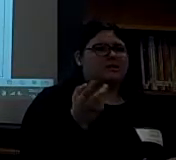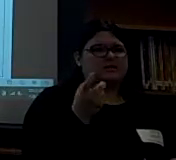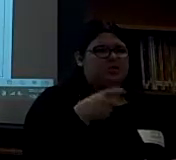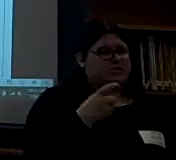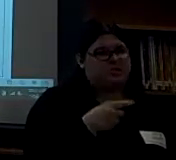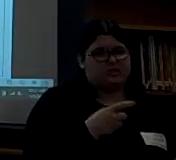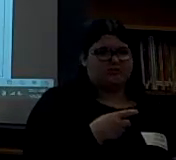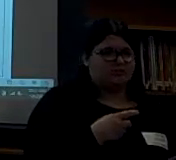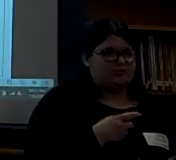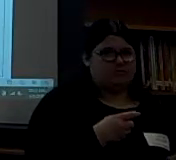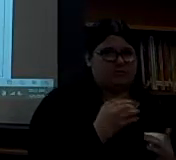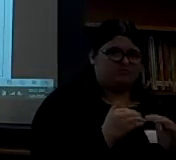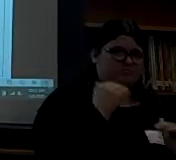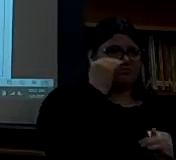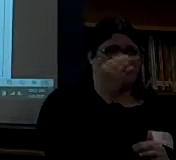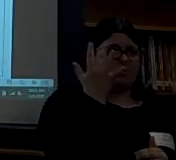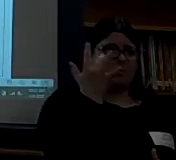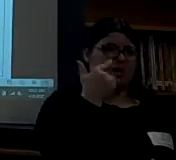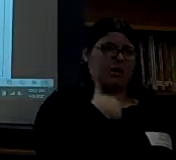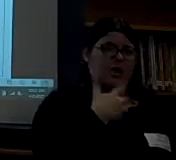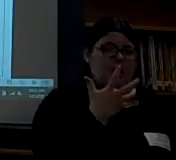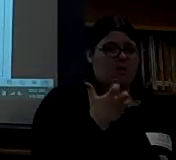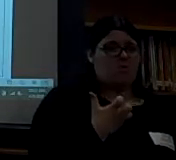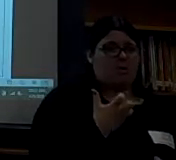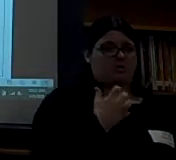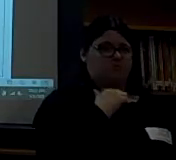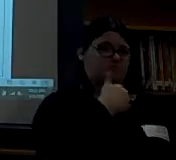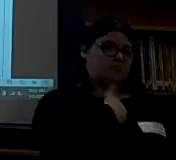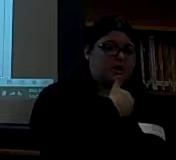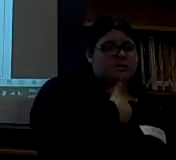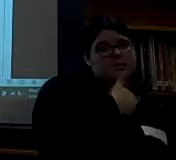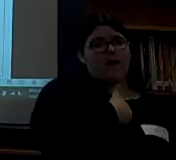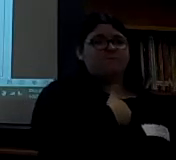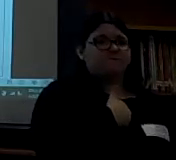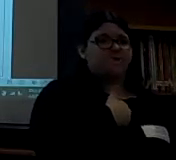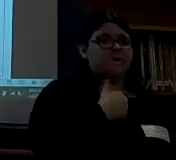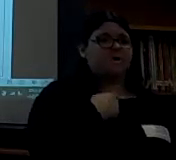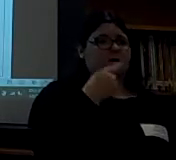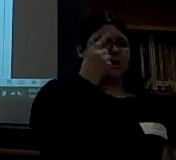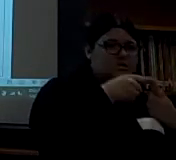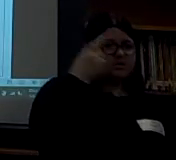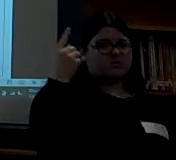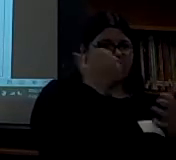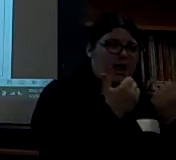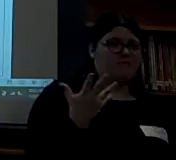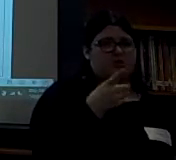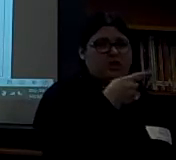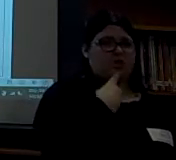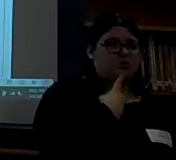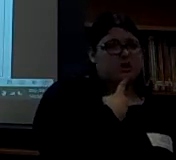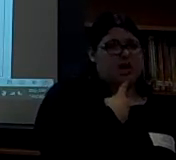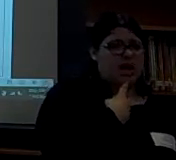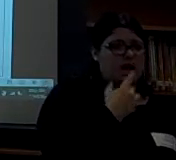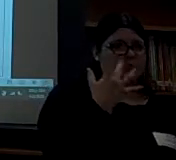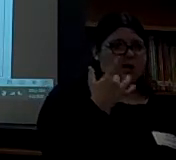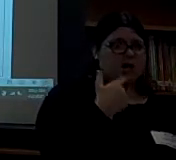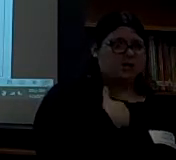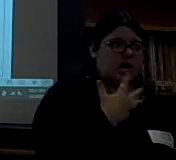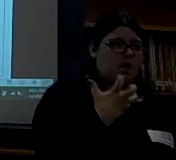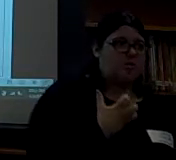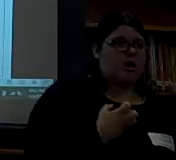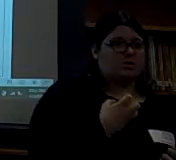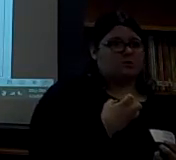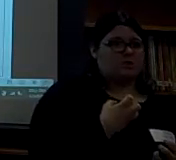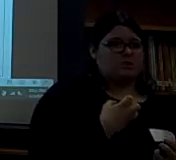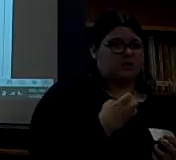of, because I want to be my own individual. Mm-hmm. I disagree with everything mm-hmm. that is, oh, absolutely. Whatever teacher says